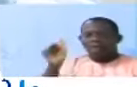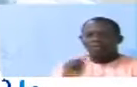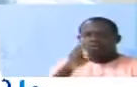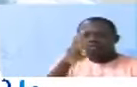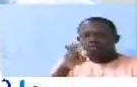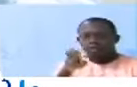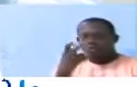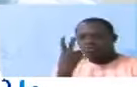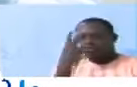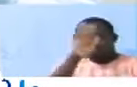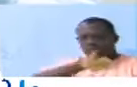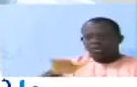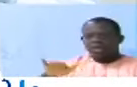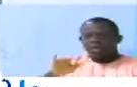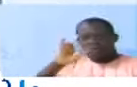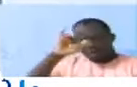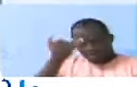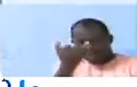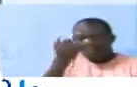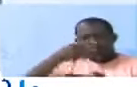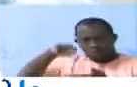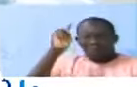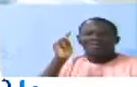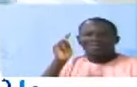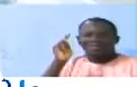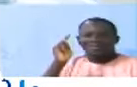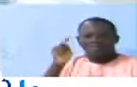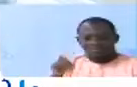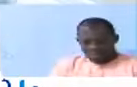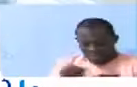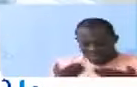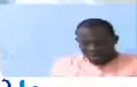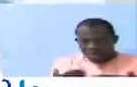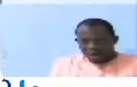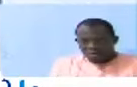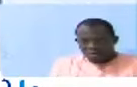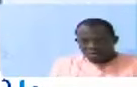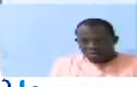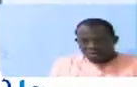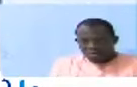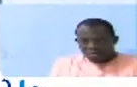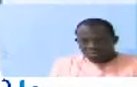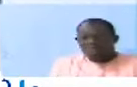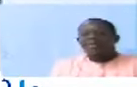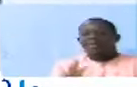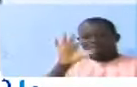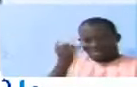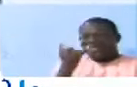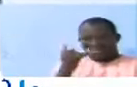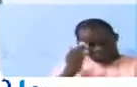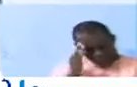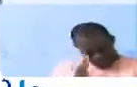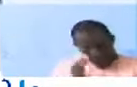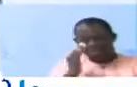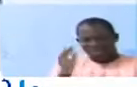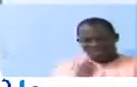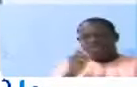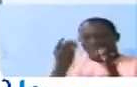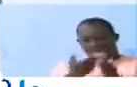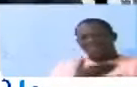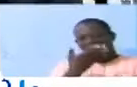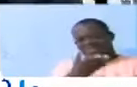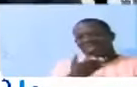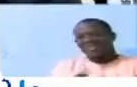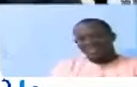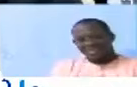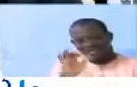wanga nimvula. Yes. Of just for now. Sayendeng. Ah, what are you? Yes, they are there. Those